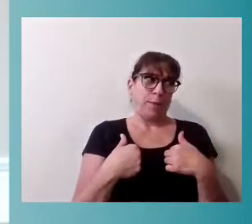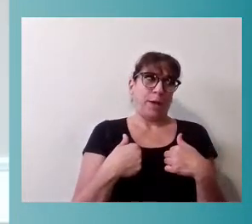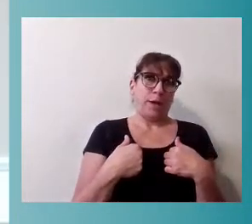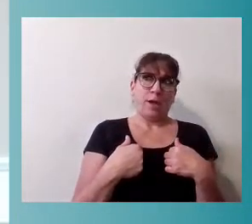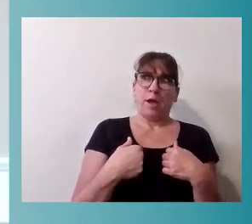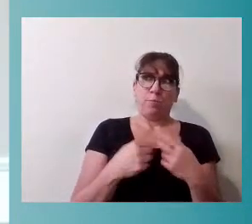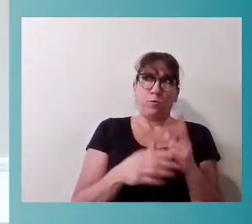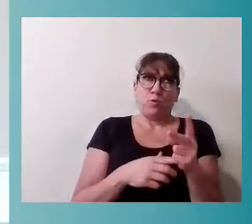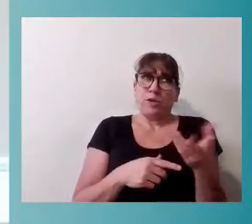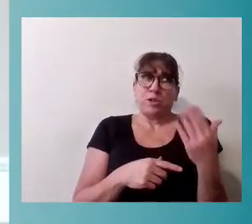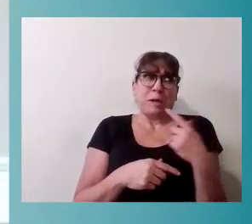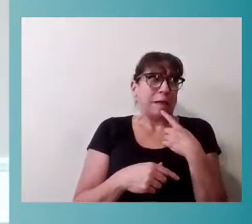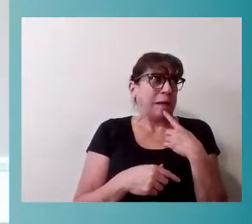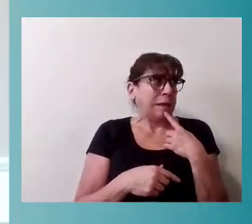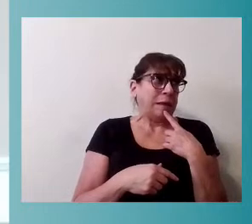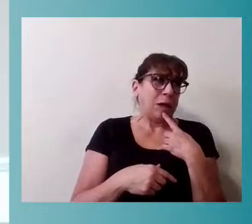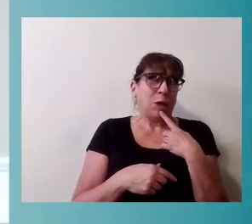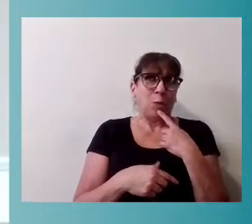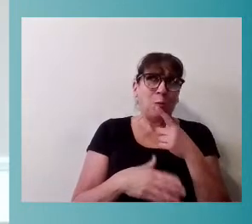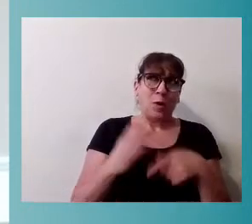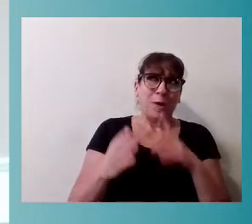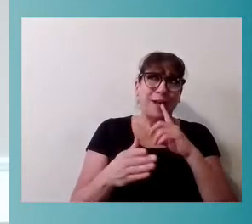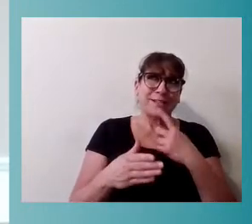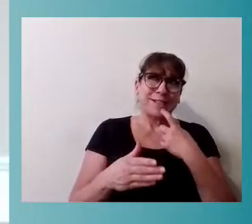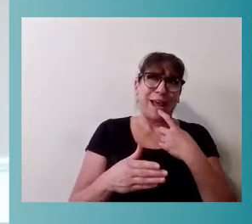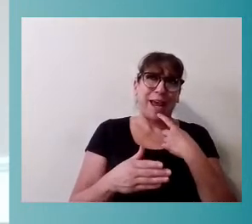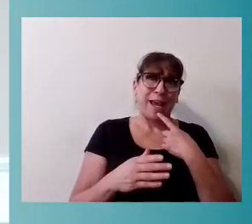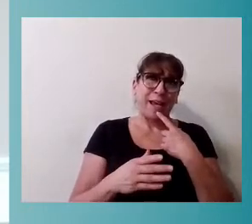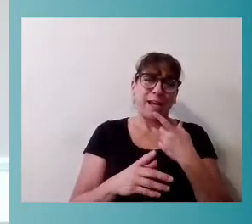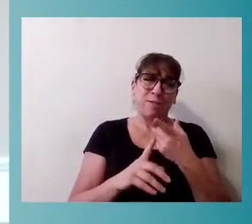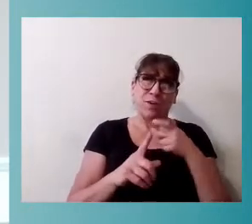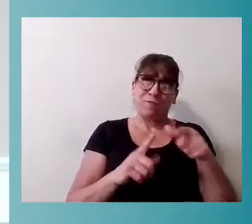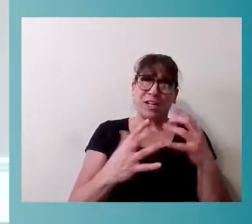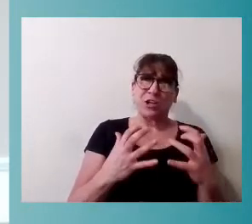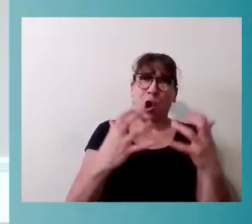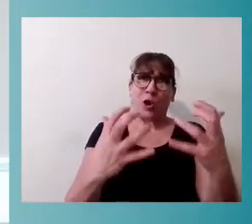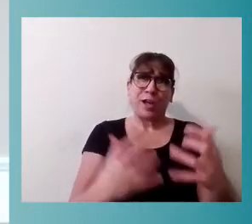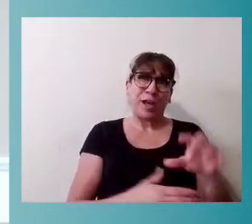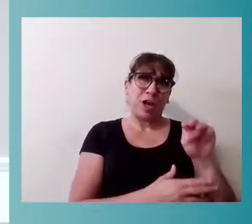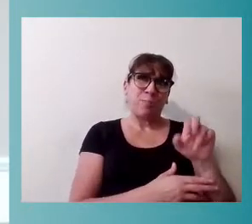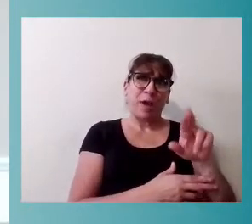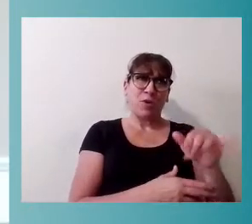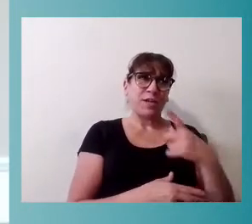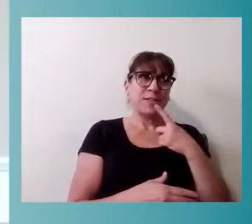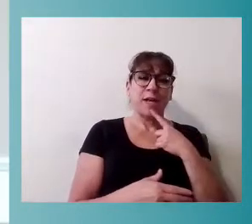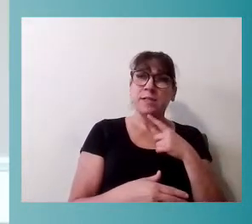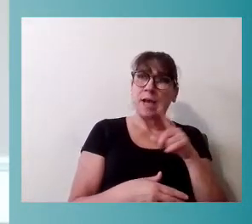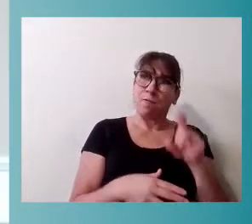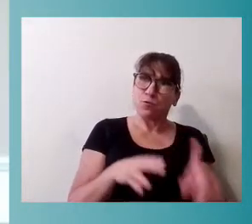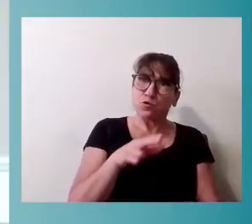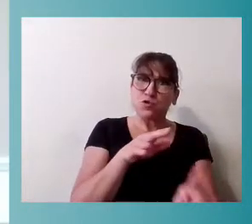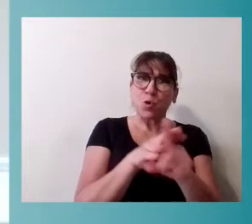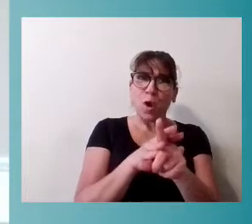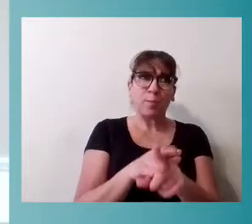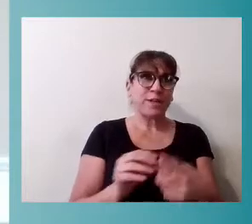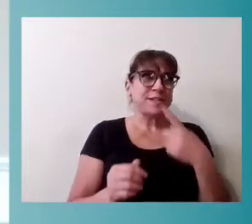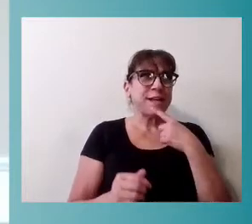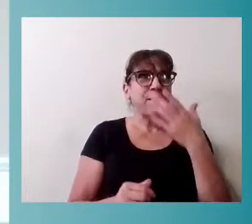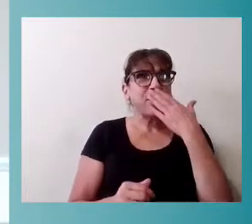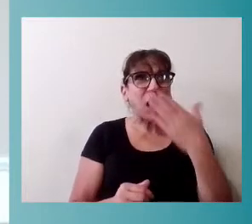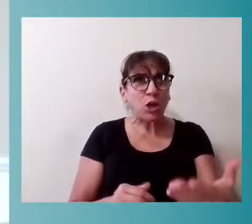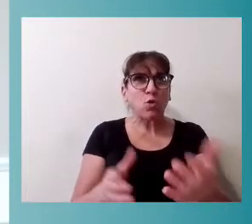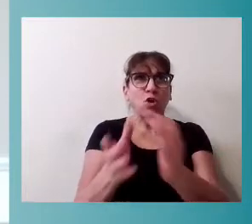minutes ago thinking, what am I going to say in front of this crowd? Because Mary said, all I got to do is show up and say thank you